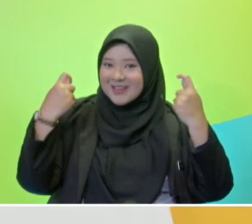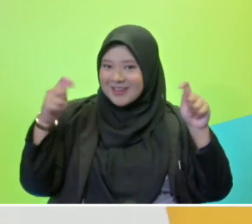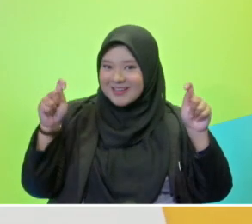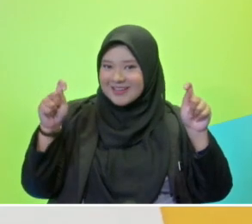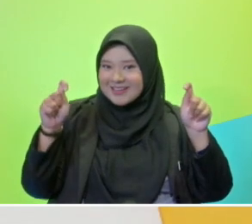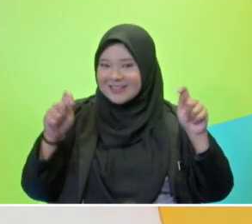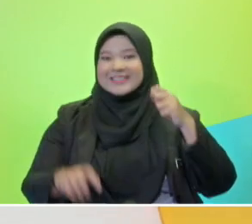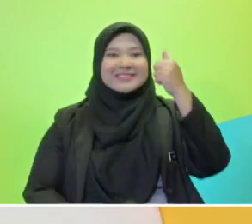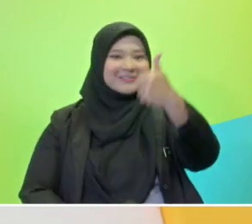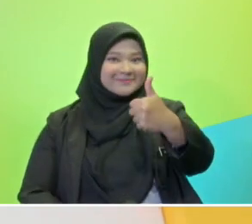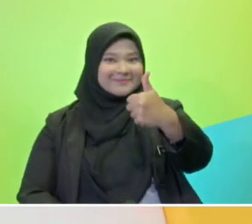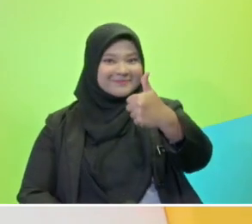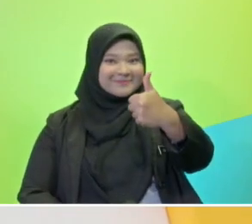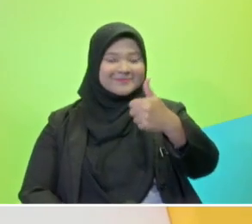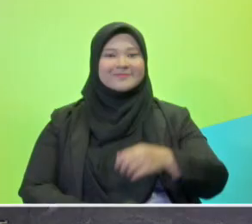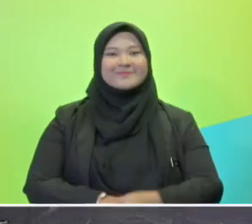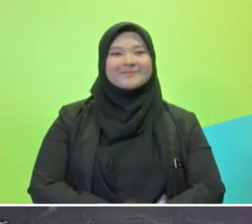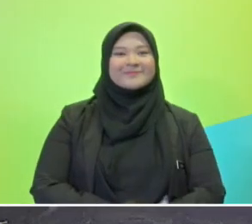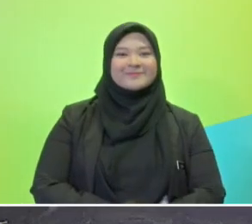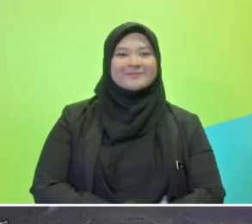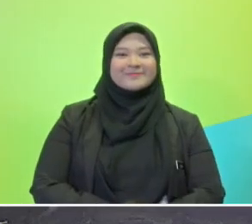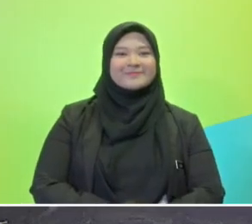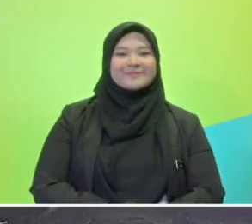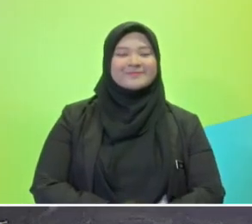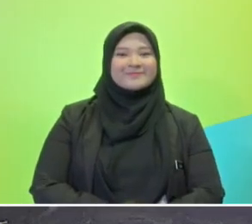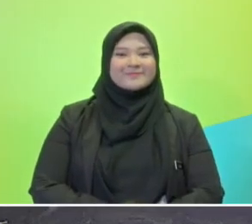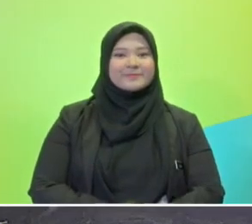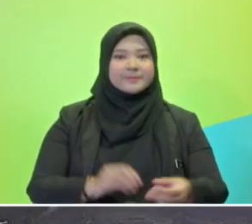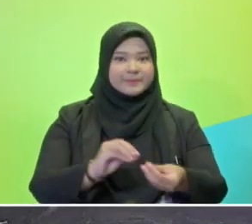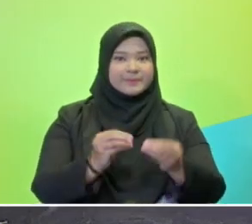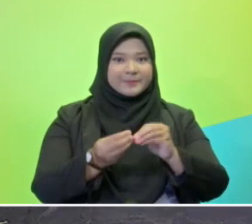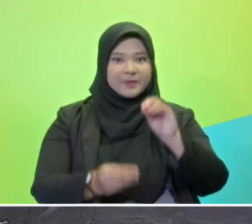Toys. Very good. All right, I'll put one here. Yashwini, are you ready?